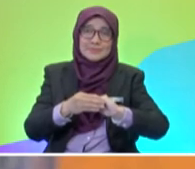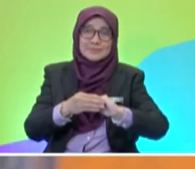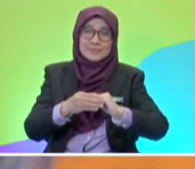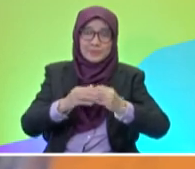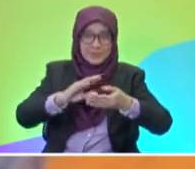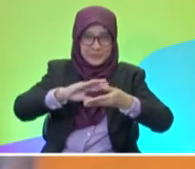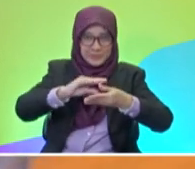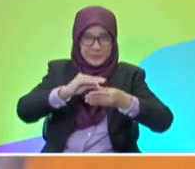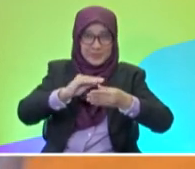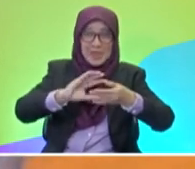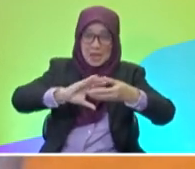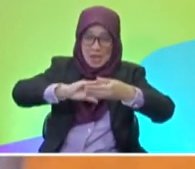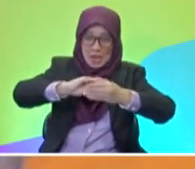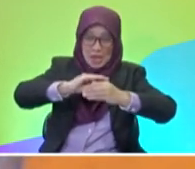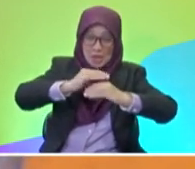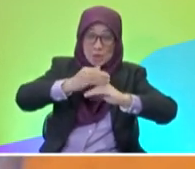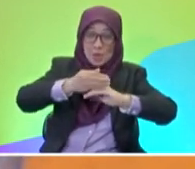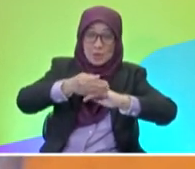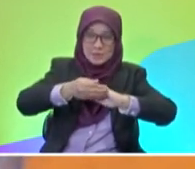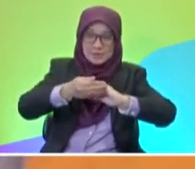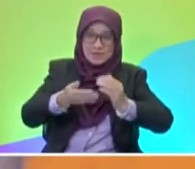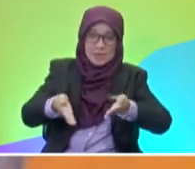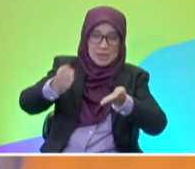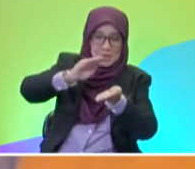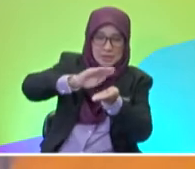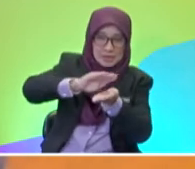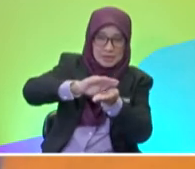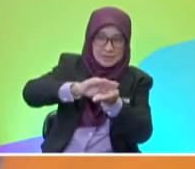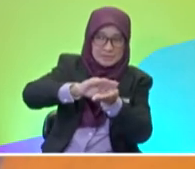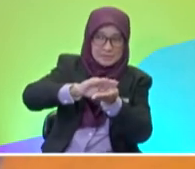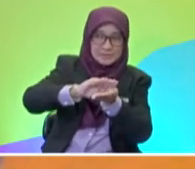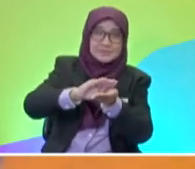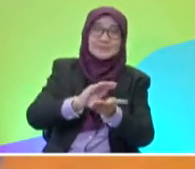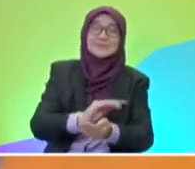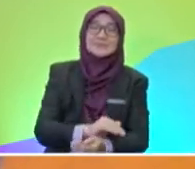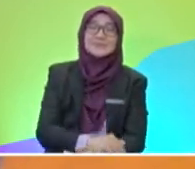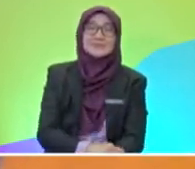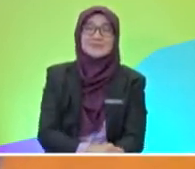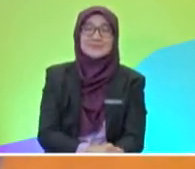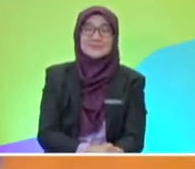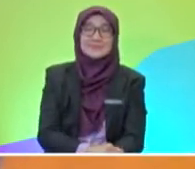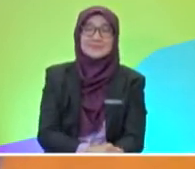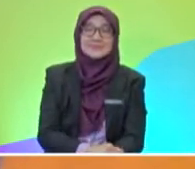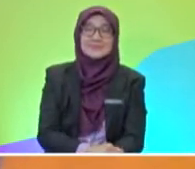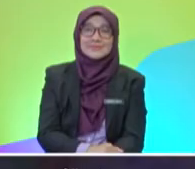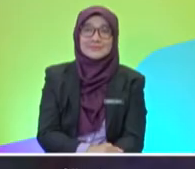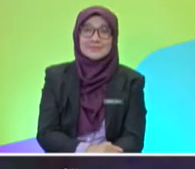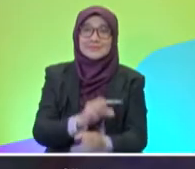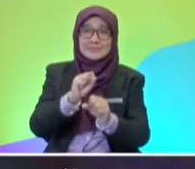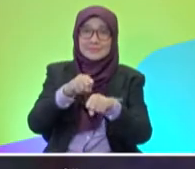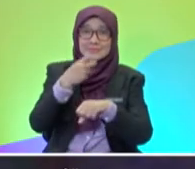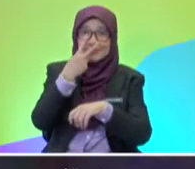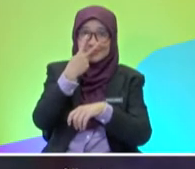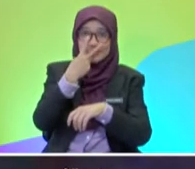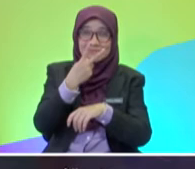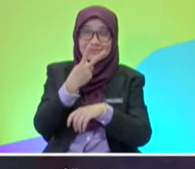which is at the other side. Okay, so I'm folding it to make sure that it looks